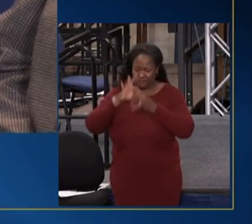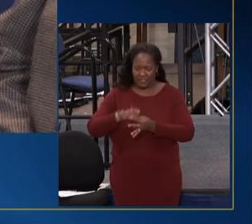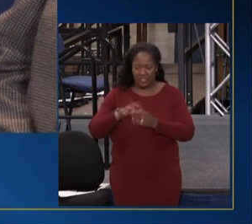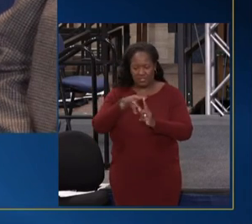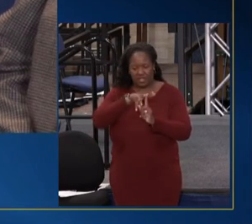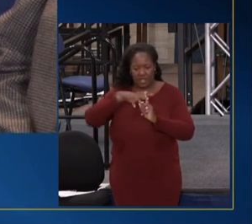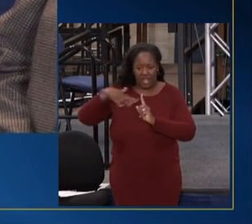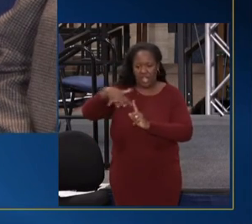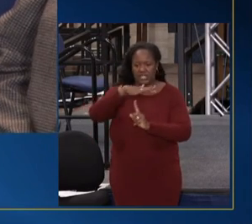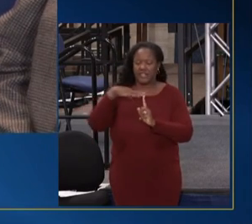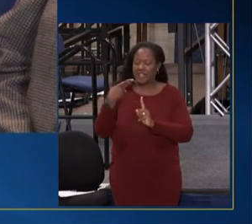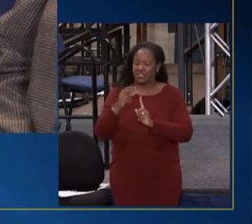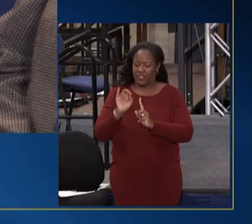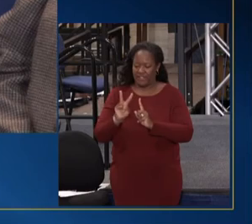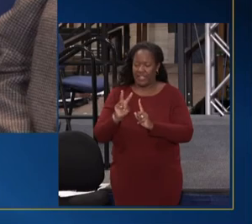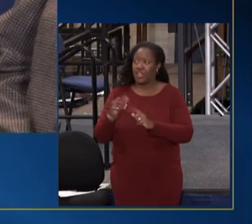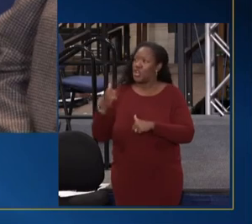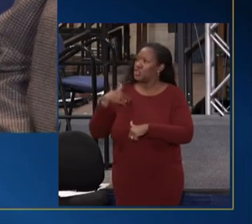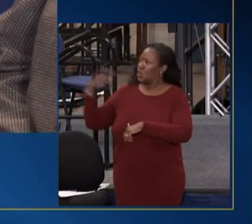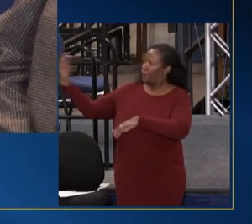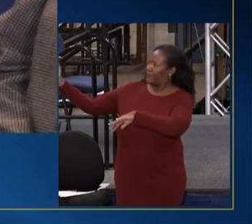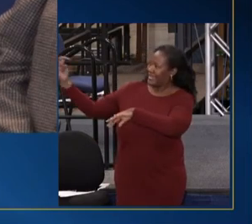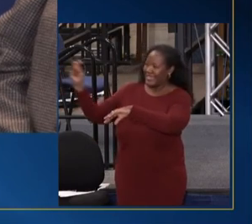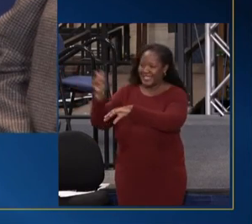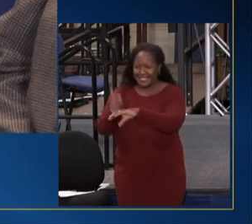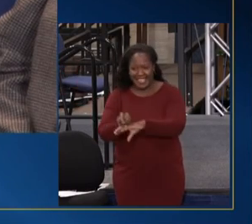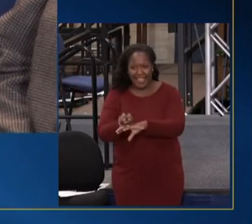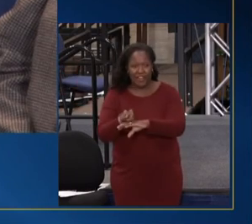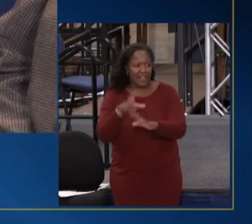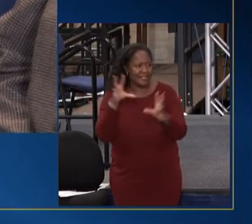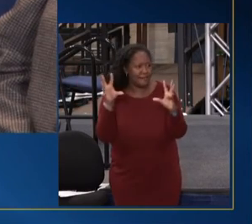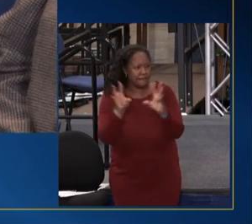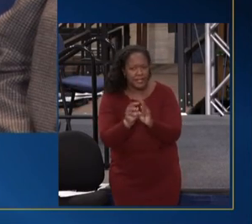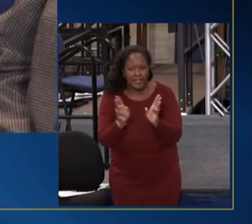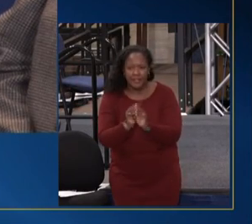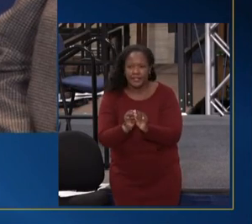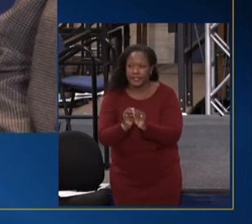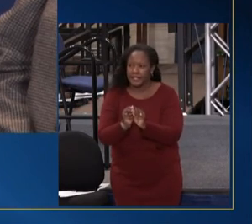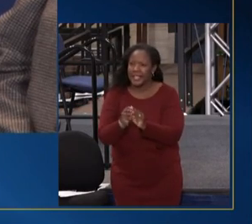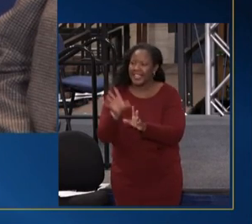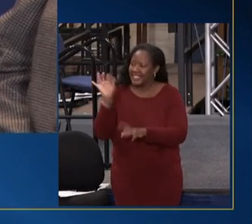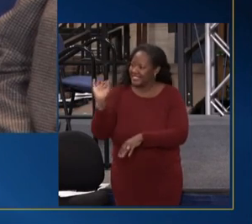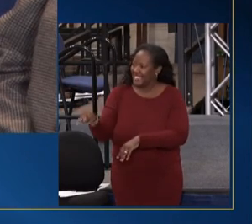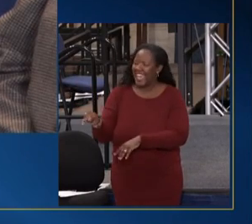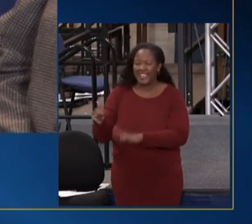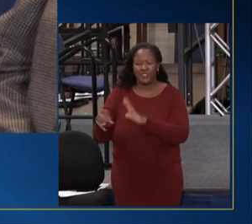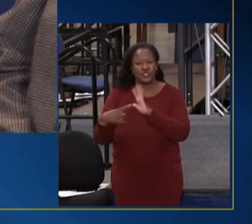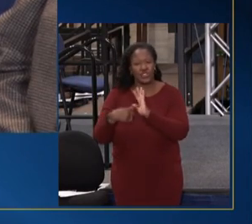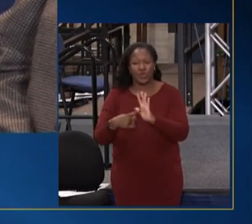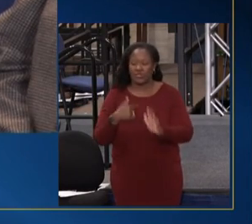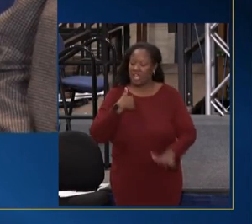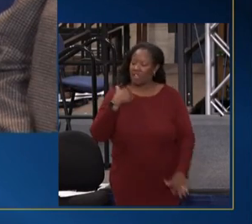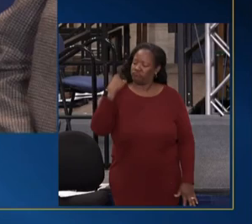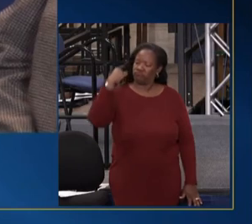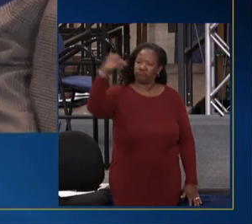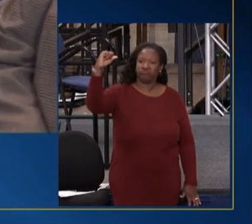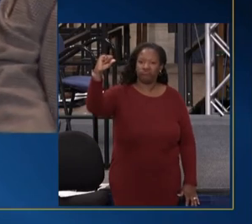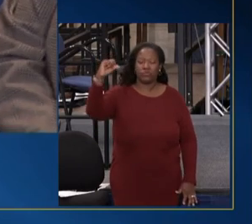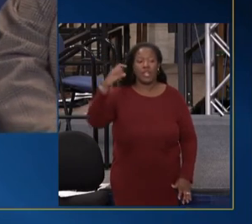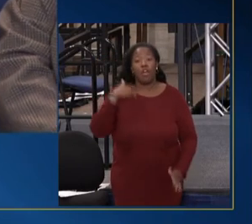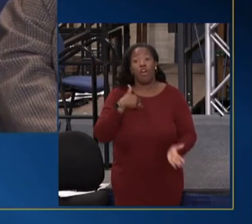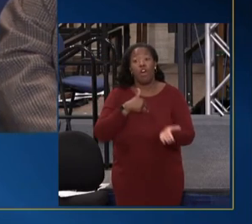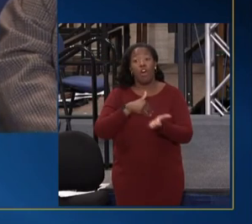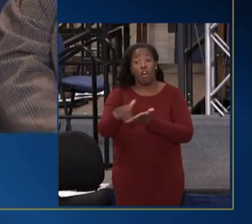And so holding space at that at those tables is an act of defiance very